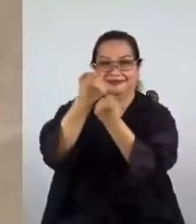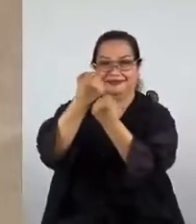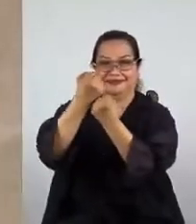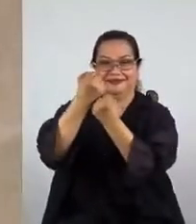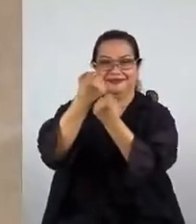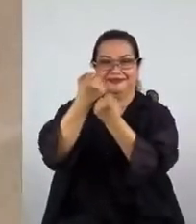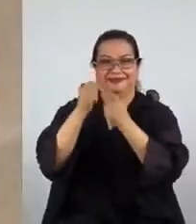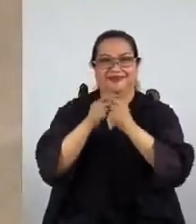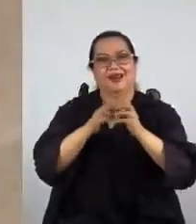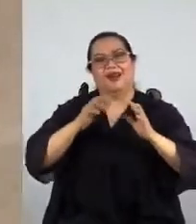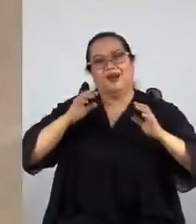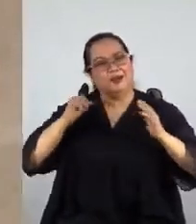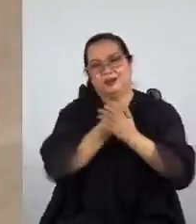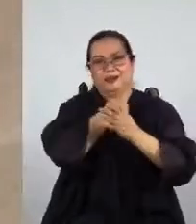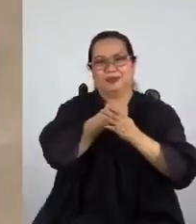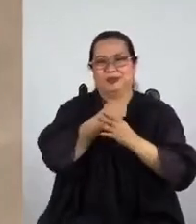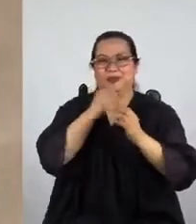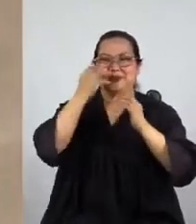Oh,